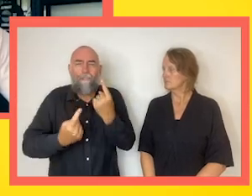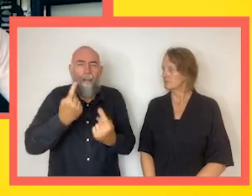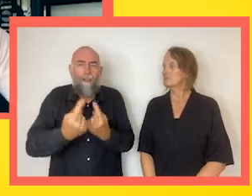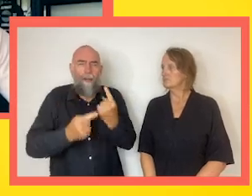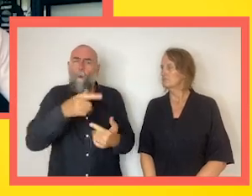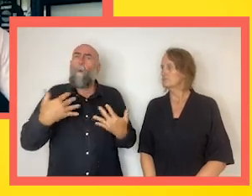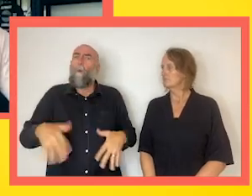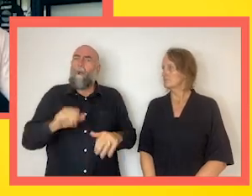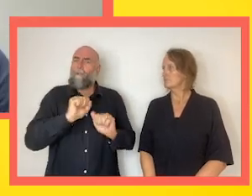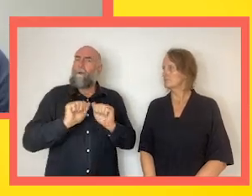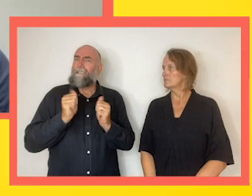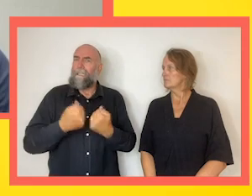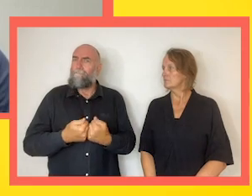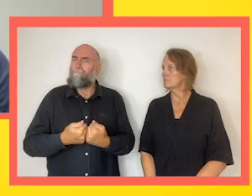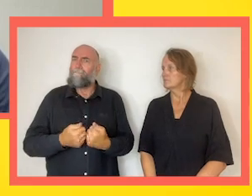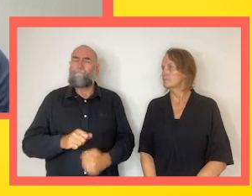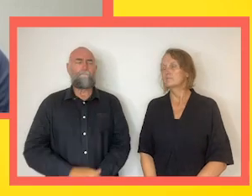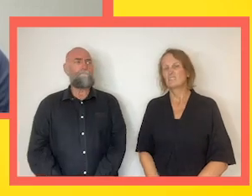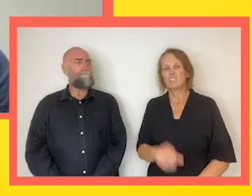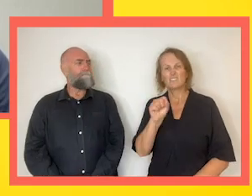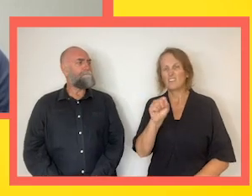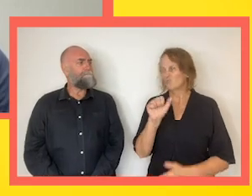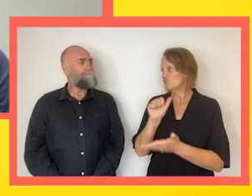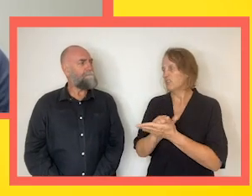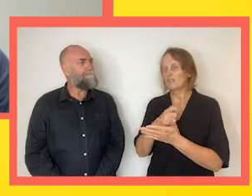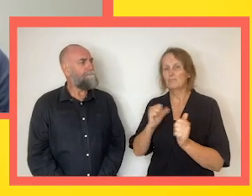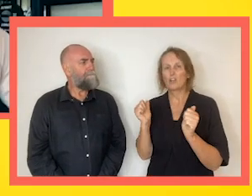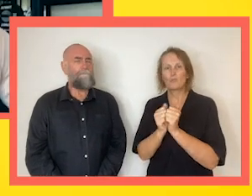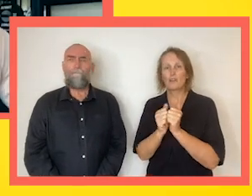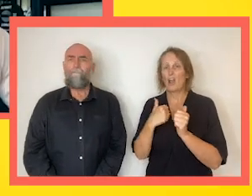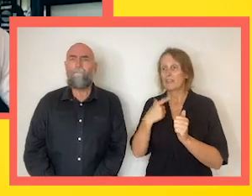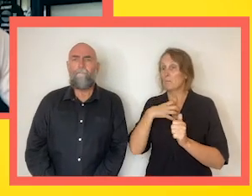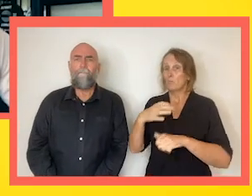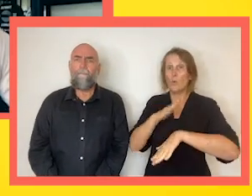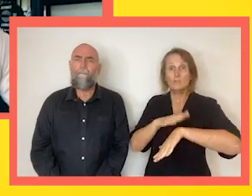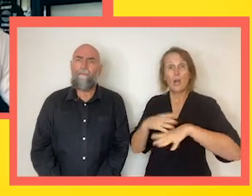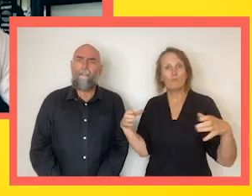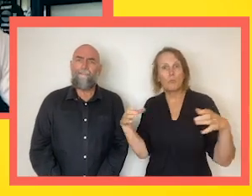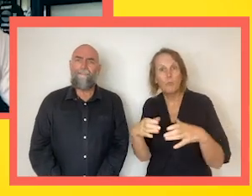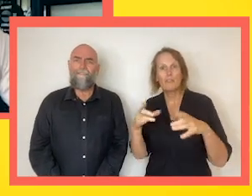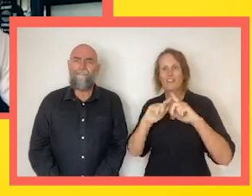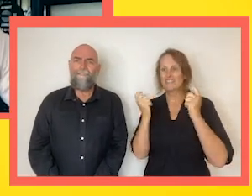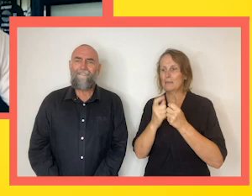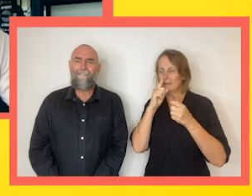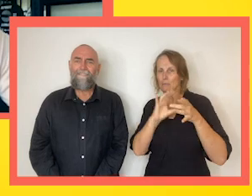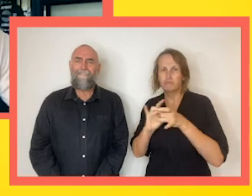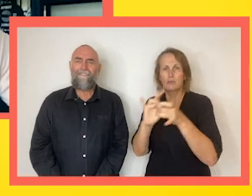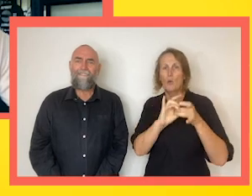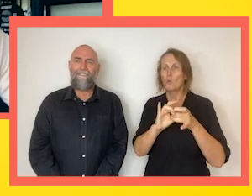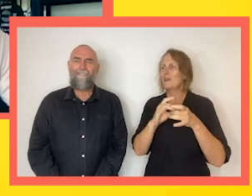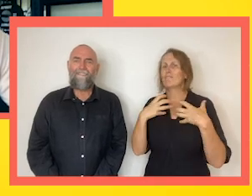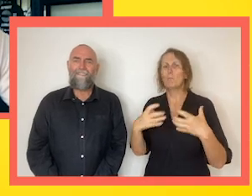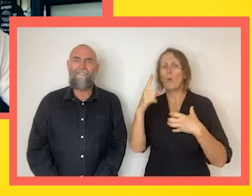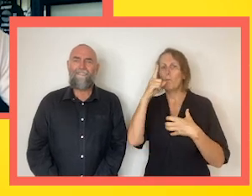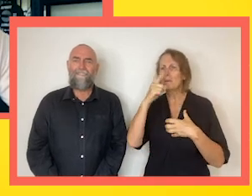rugby team that you guys are known for. Yeah, 100%, mate. I think this is just more time as a team. We've got so many players coming